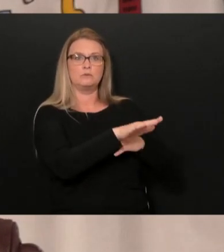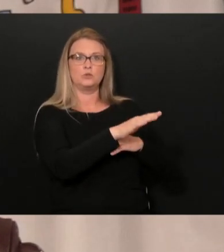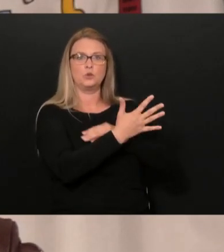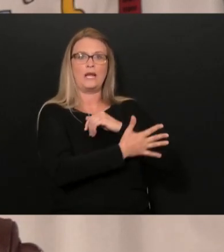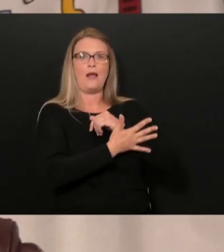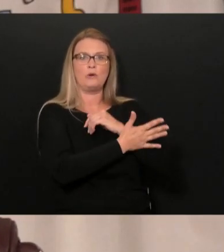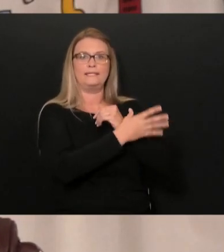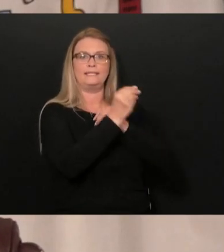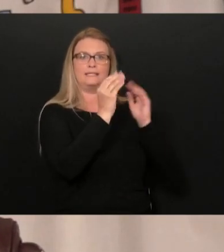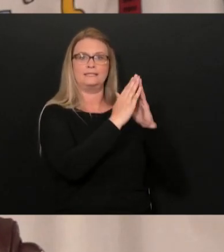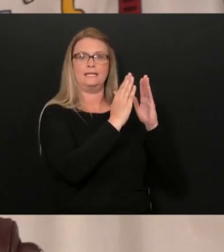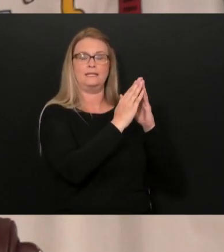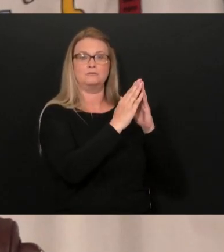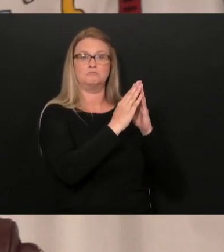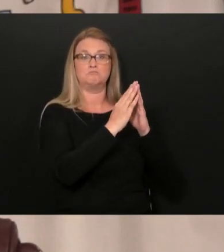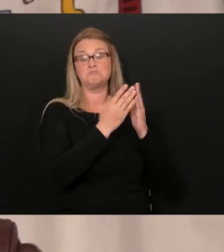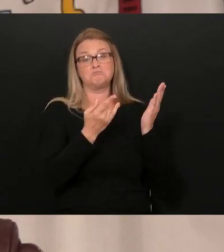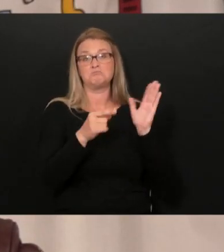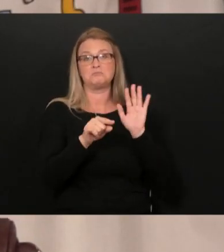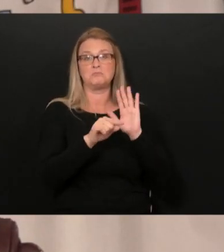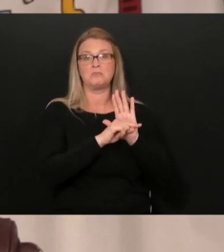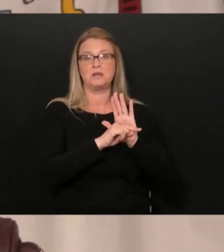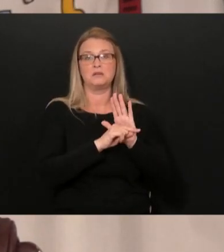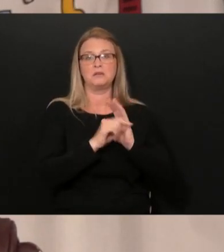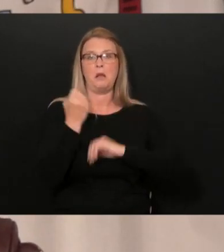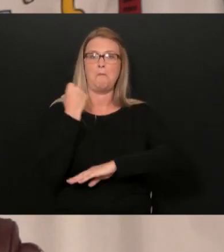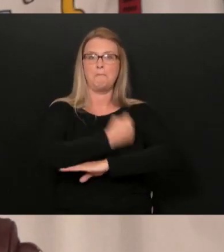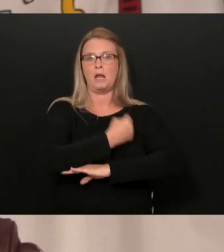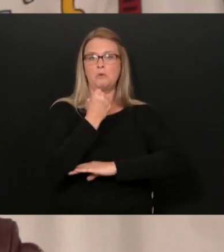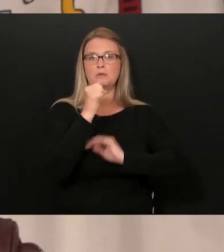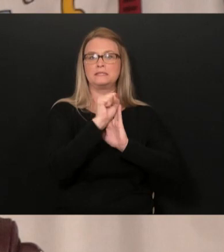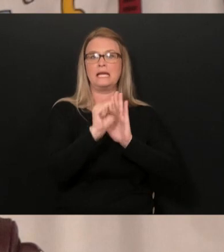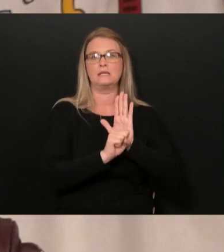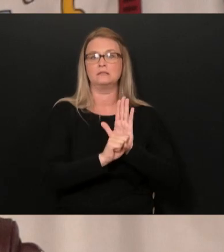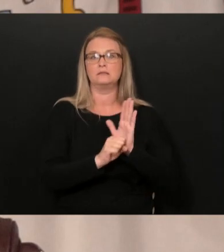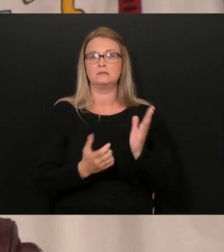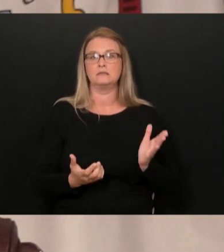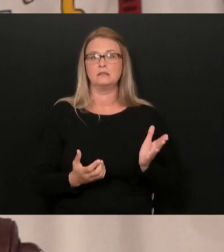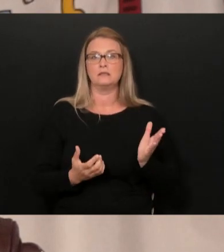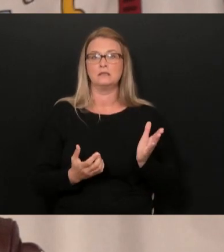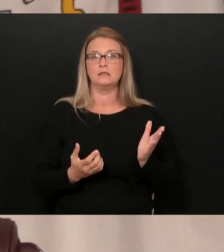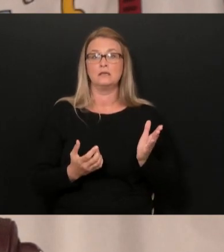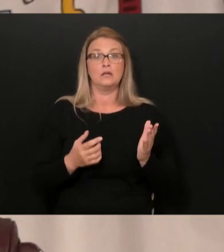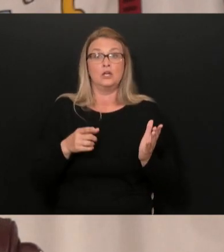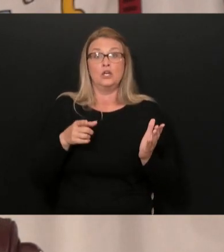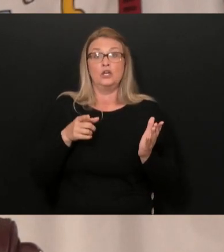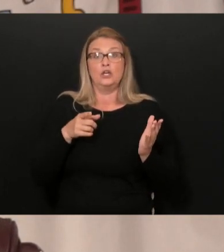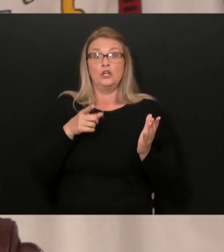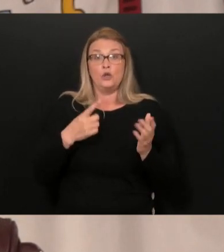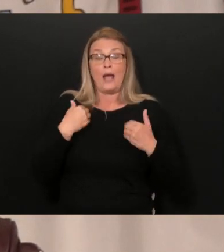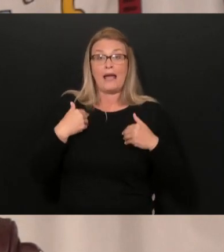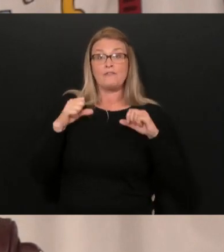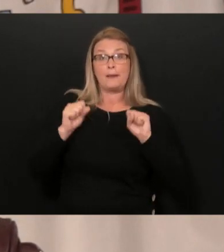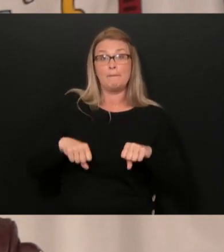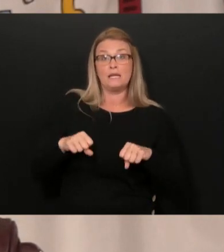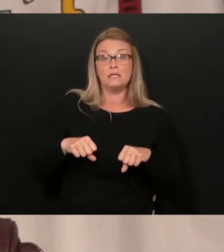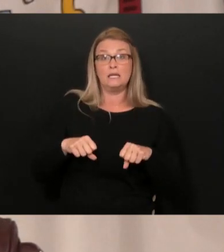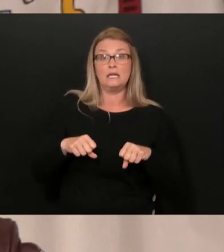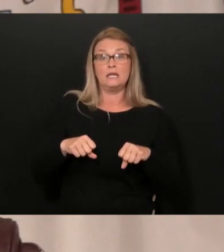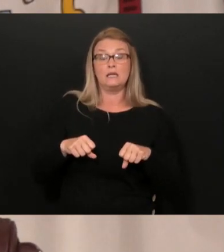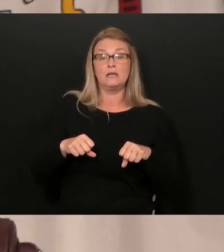cities, you're going to have a bankrupt state. That's all there is to it. If you have the ability to be able